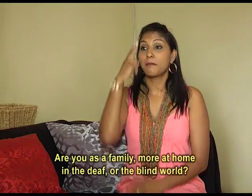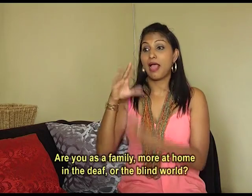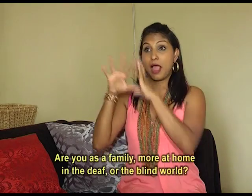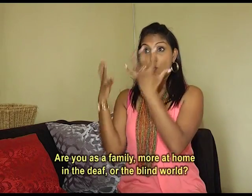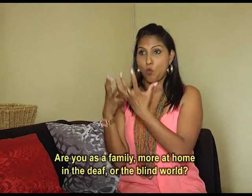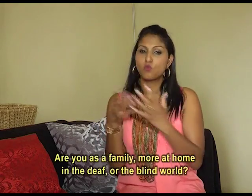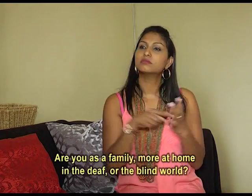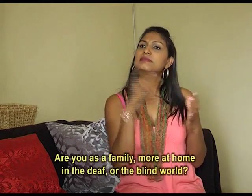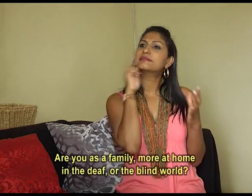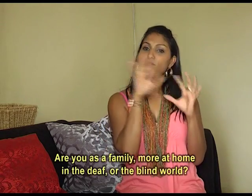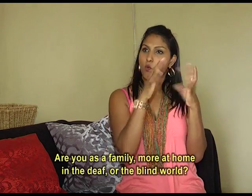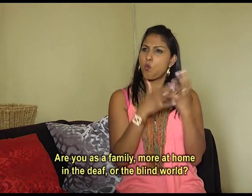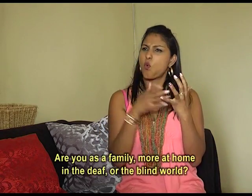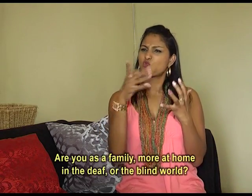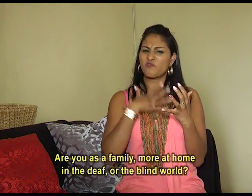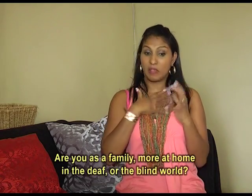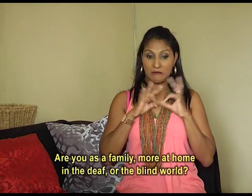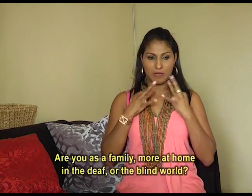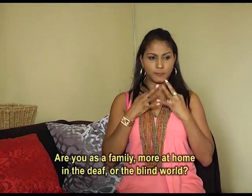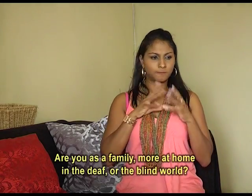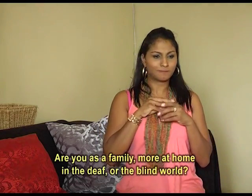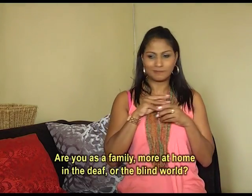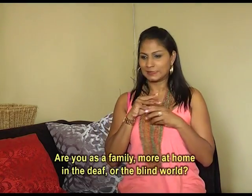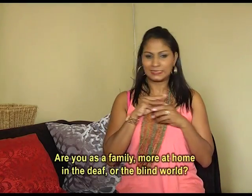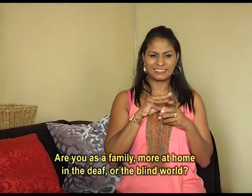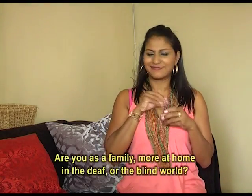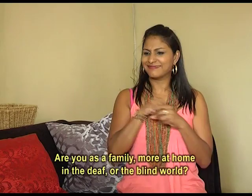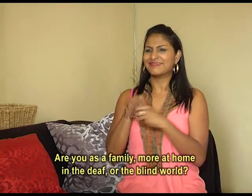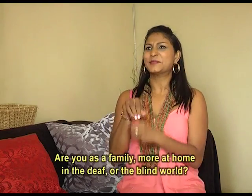Are you as a family more at home in the deaf or the blind world?